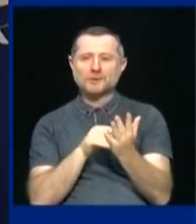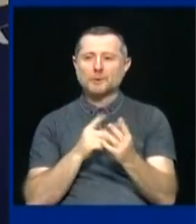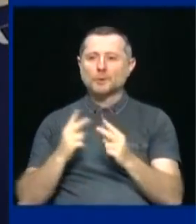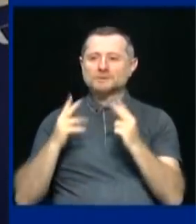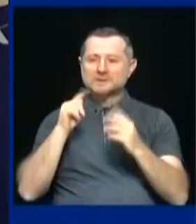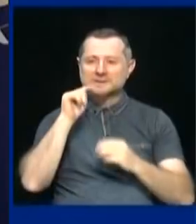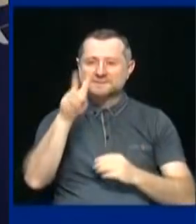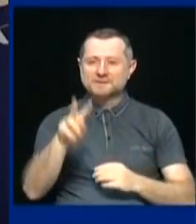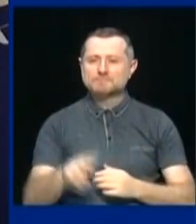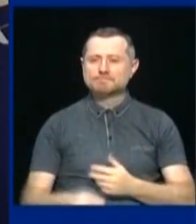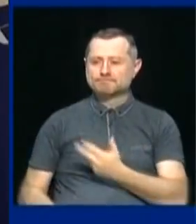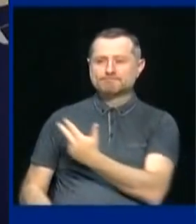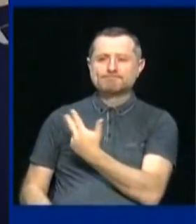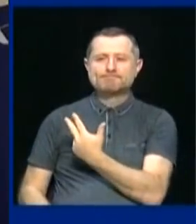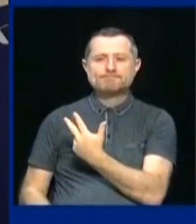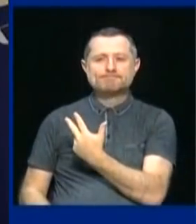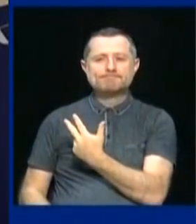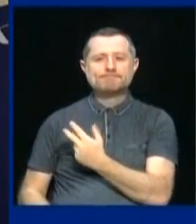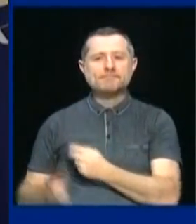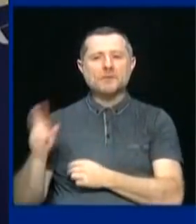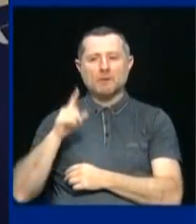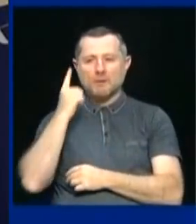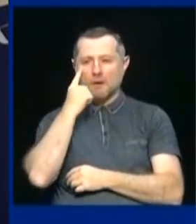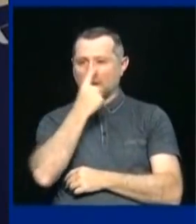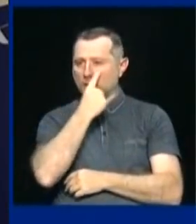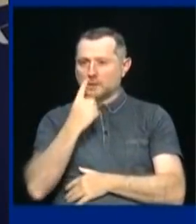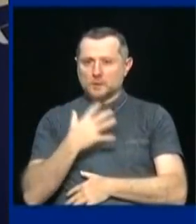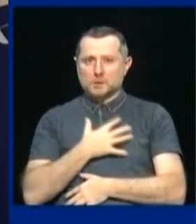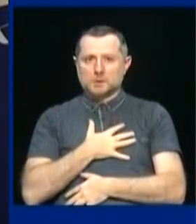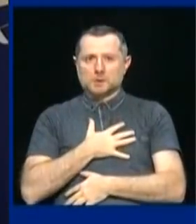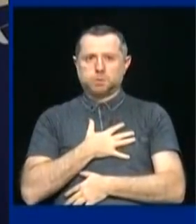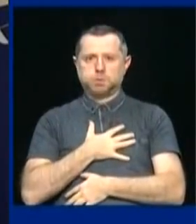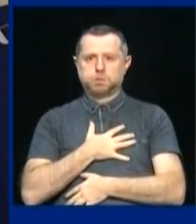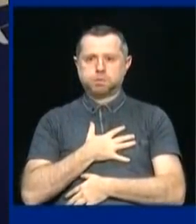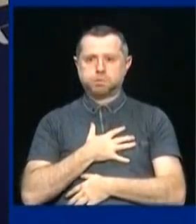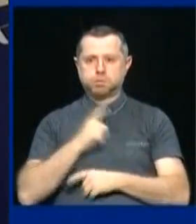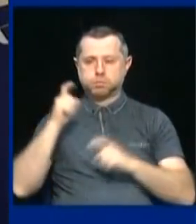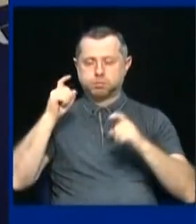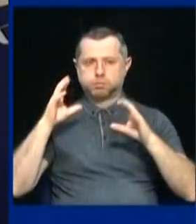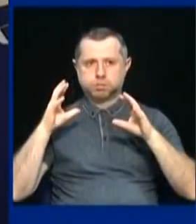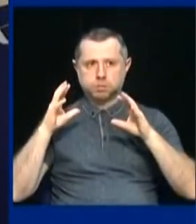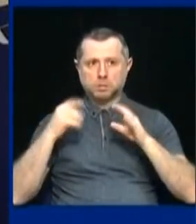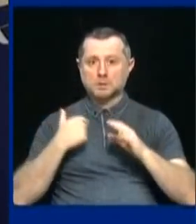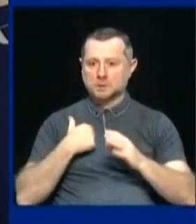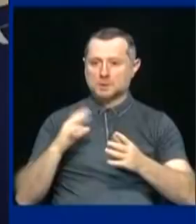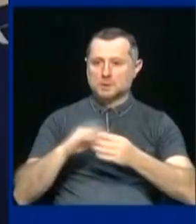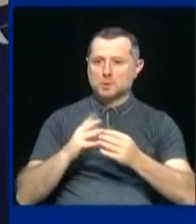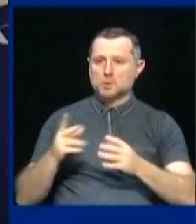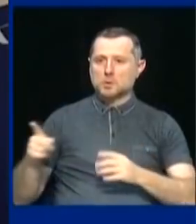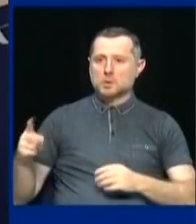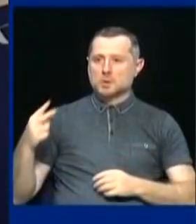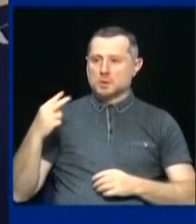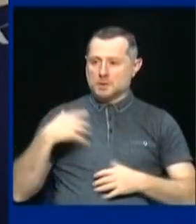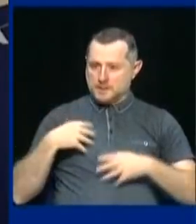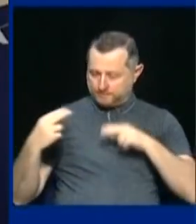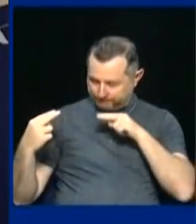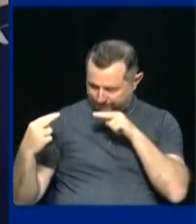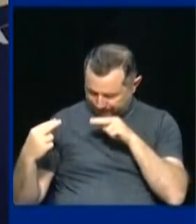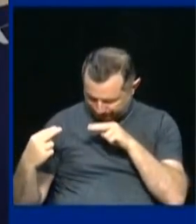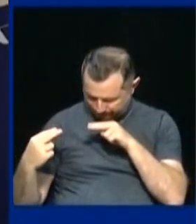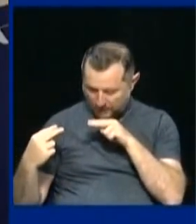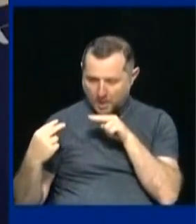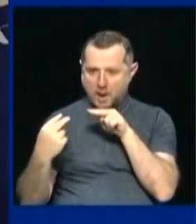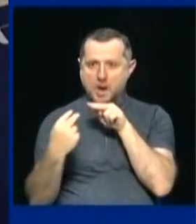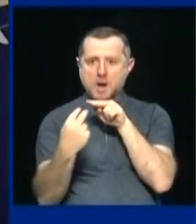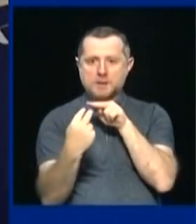seen the look in their eyes and the expression on their faces, and it hurt. I